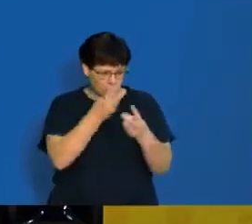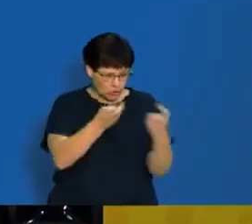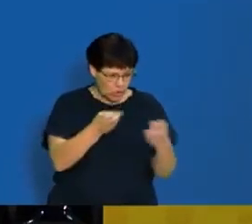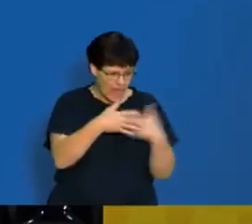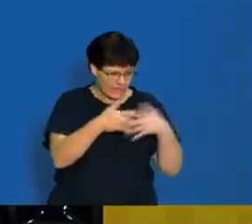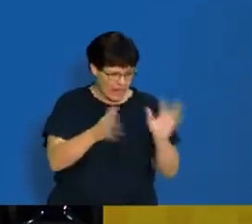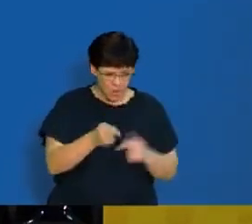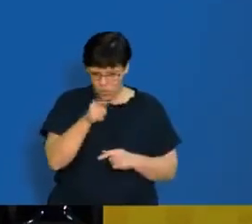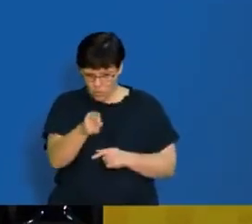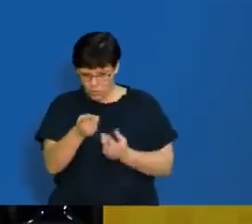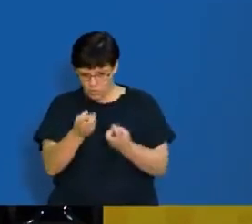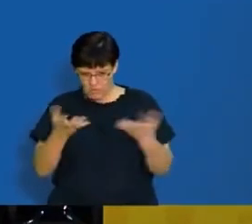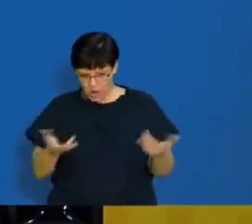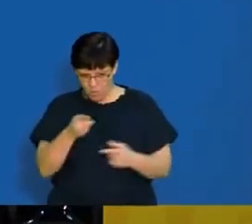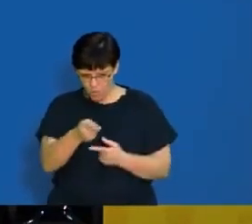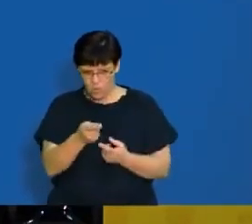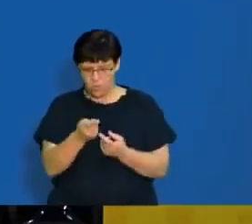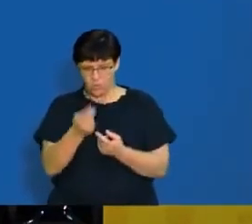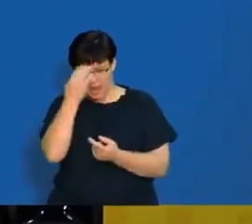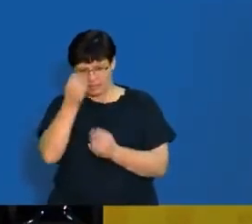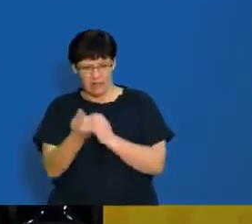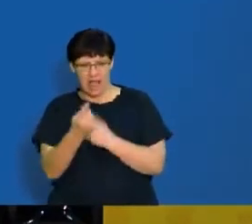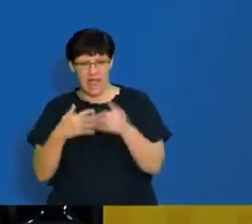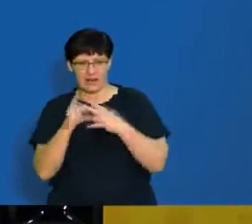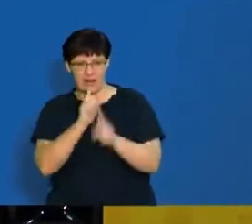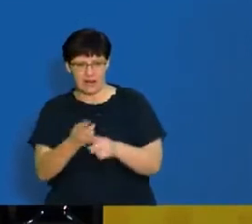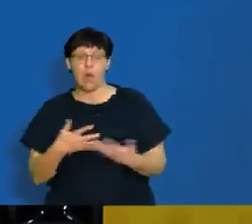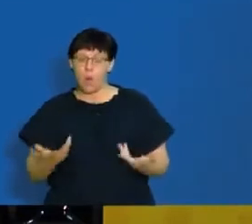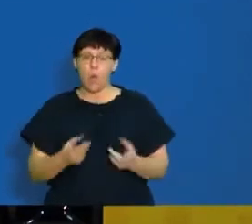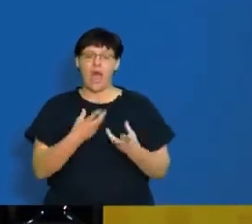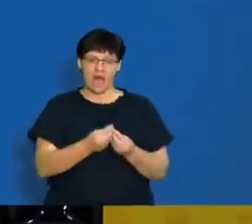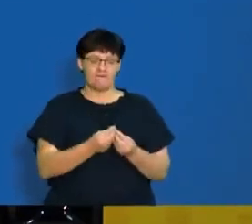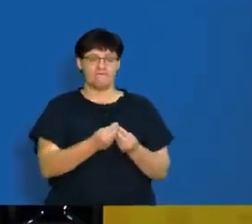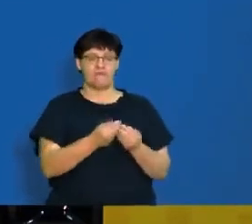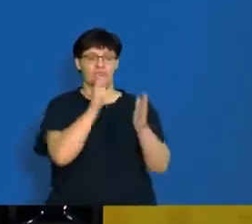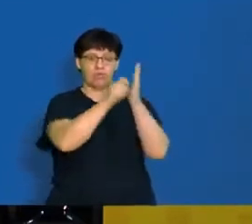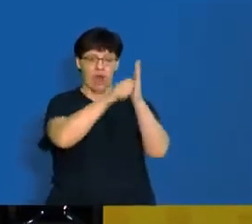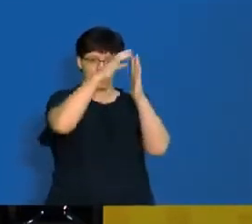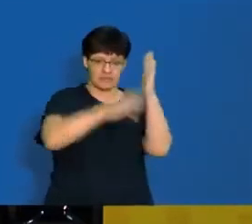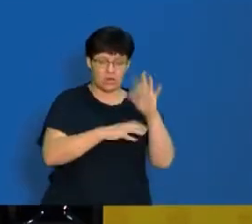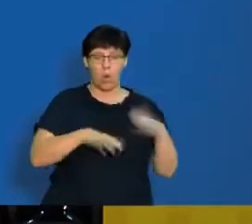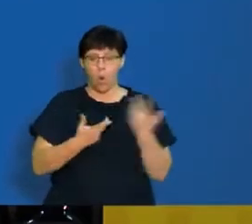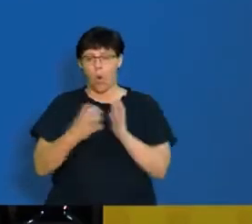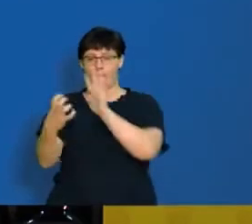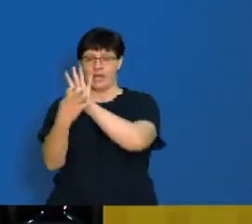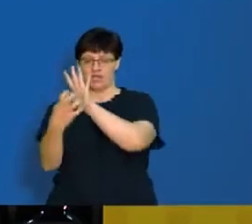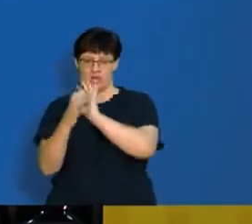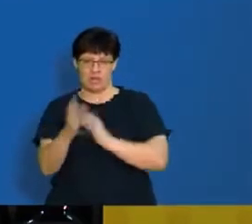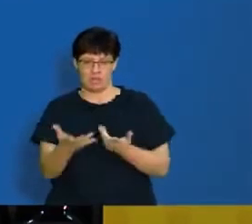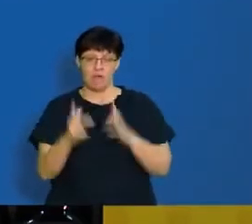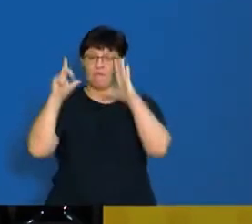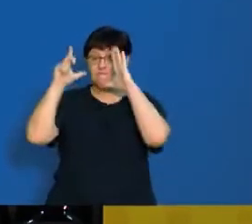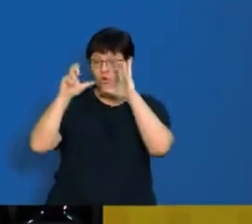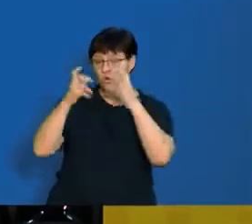sources. Sometimes you will have textual sources, or you can have the visual sources. And visual sources can be a